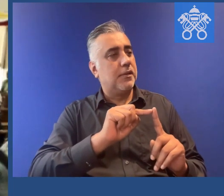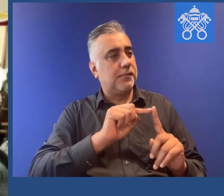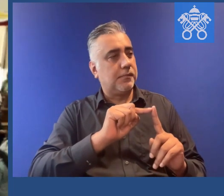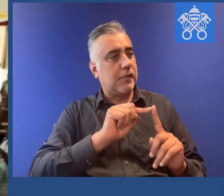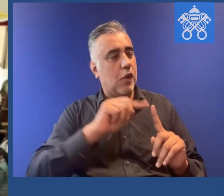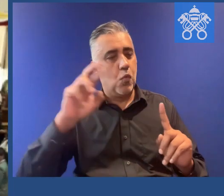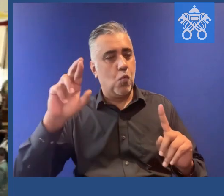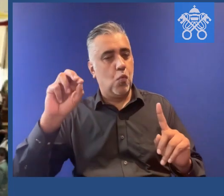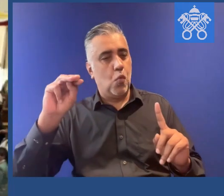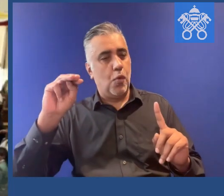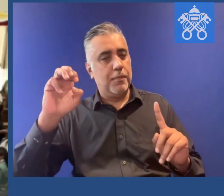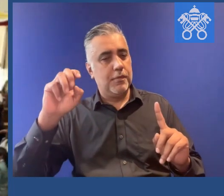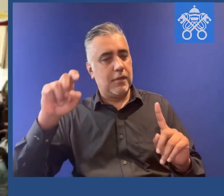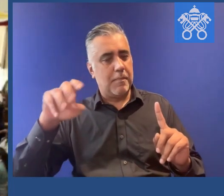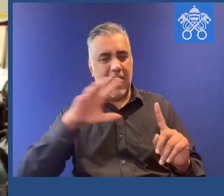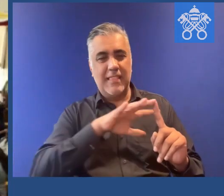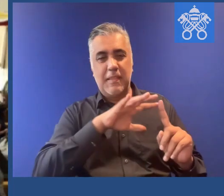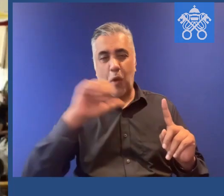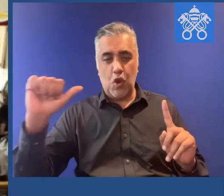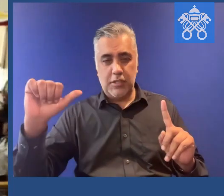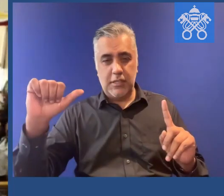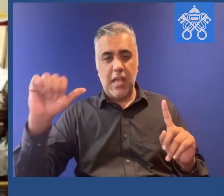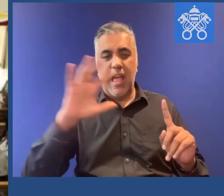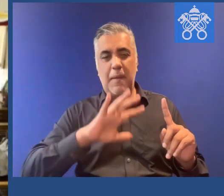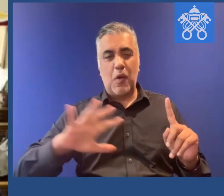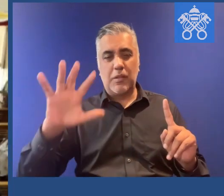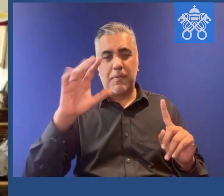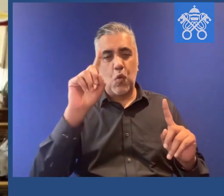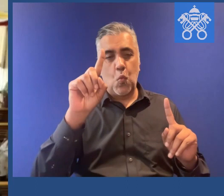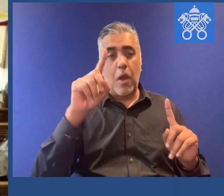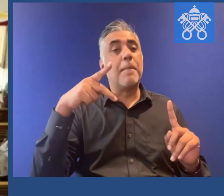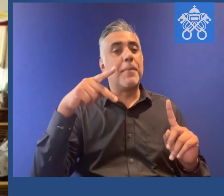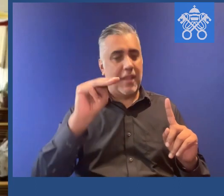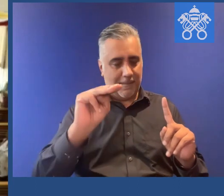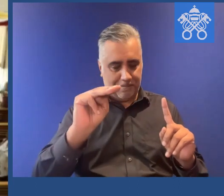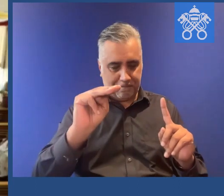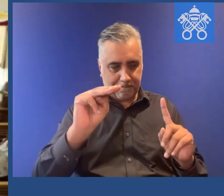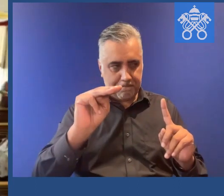10:30 Rome time, and depart at approximately 1 p.m.